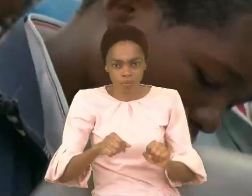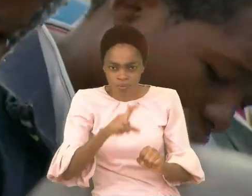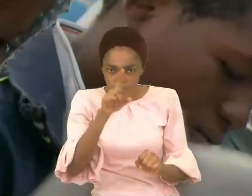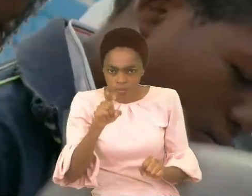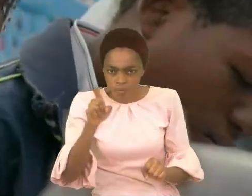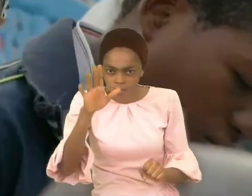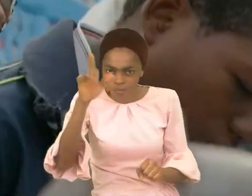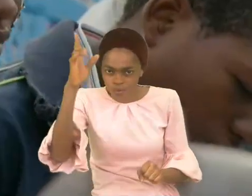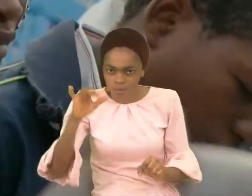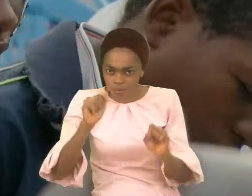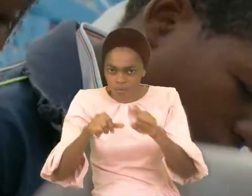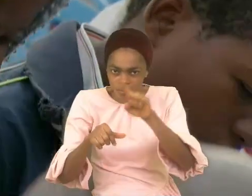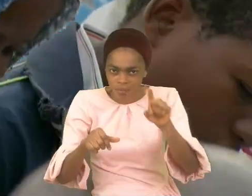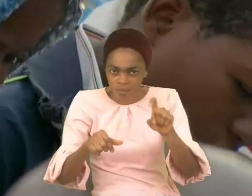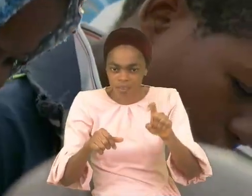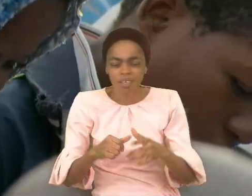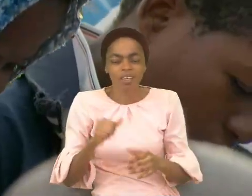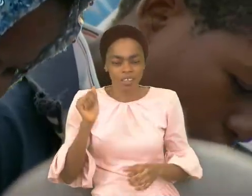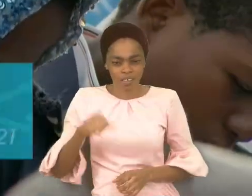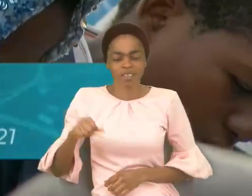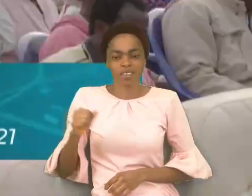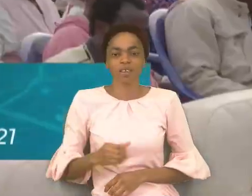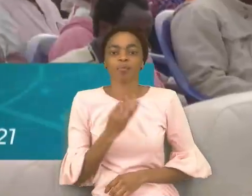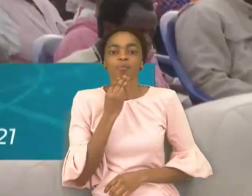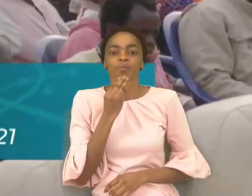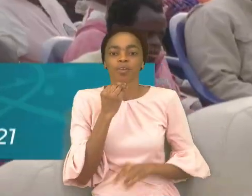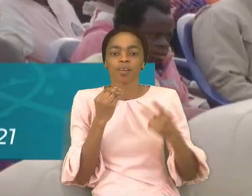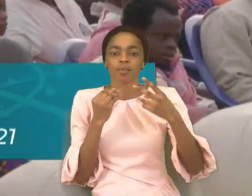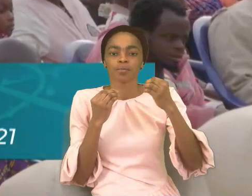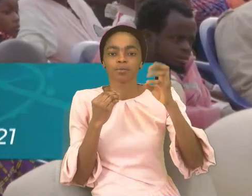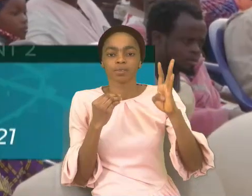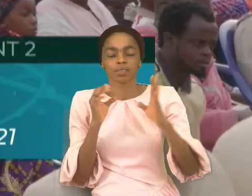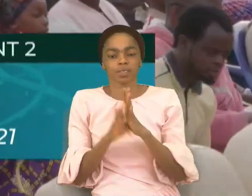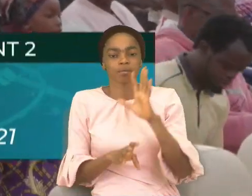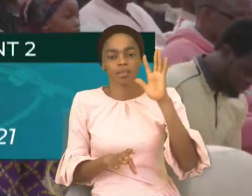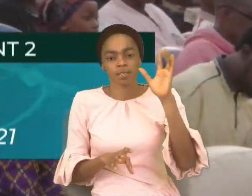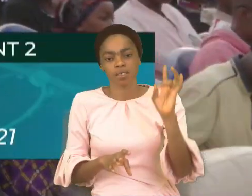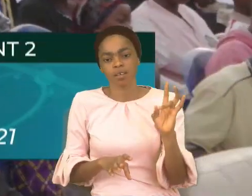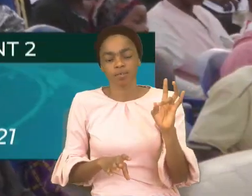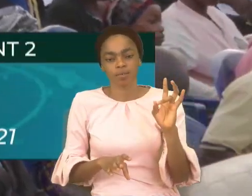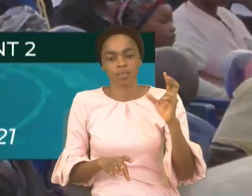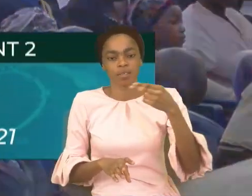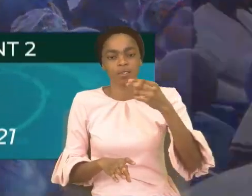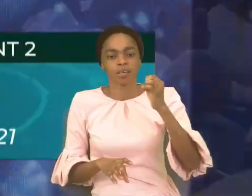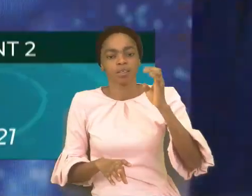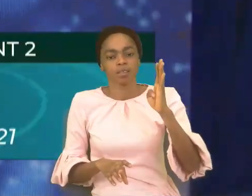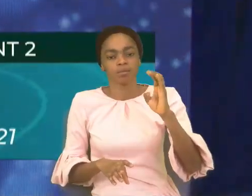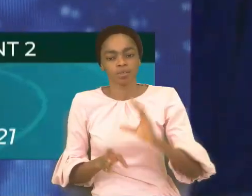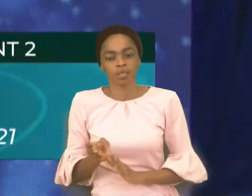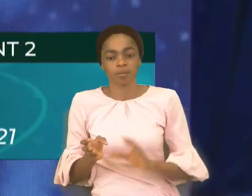verse 25. Hebrews 7, verse 25. Wherefore, he is